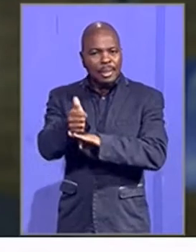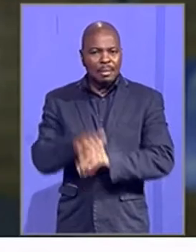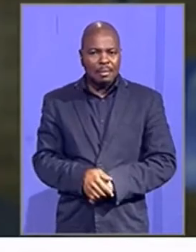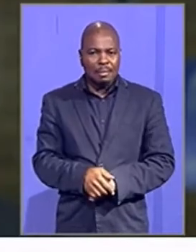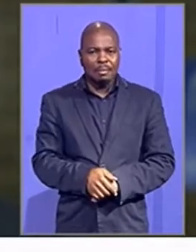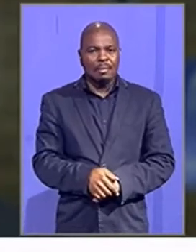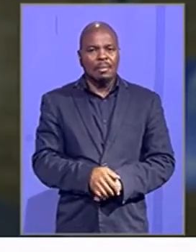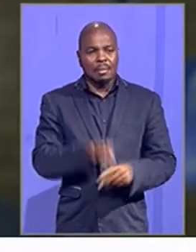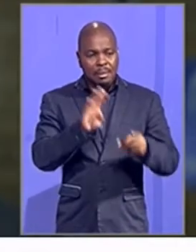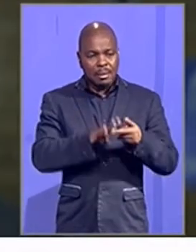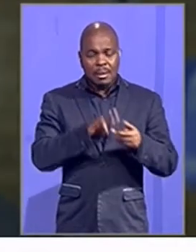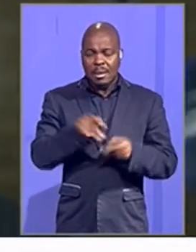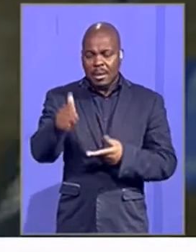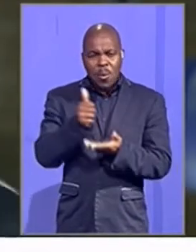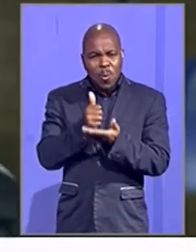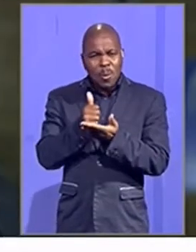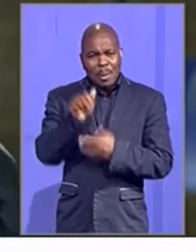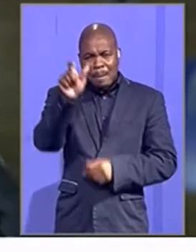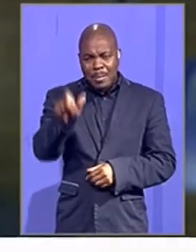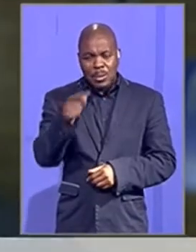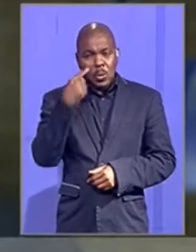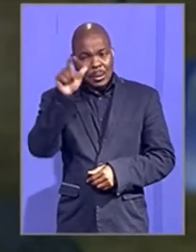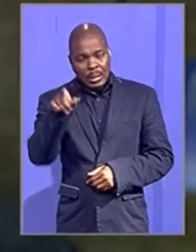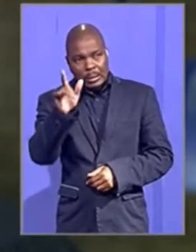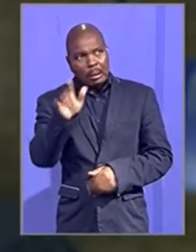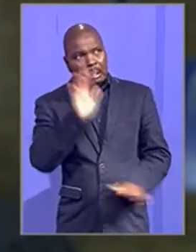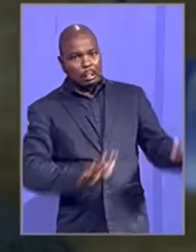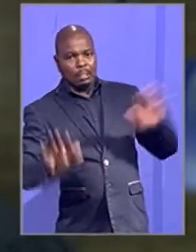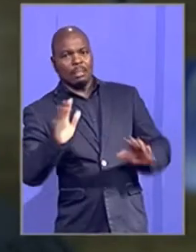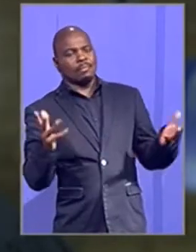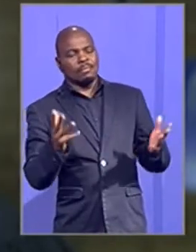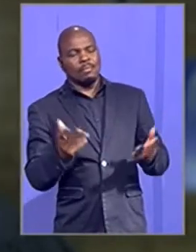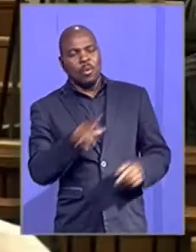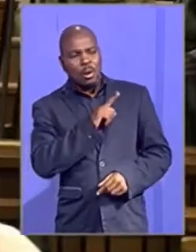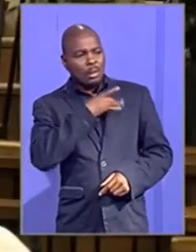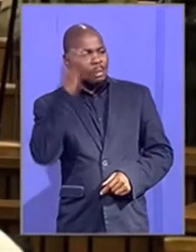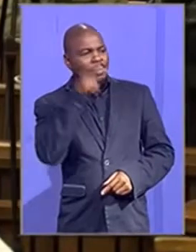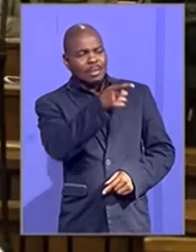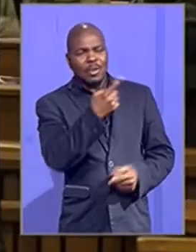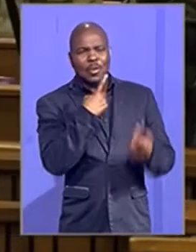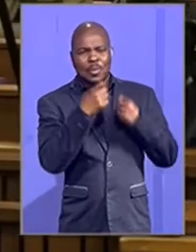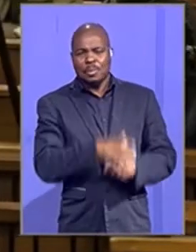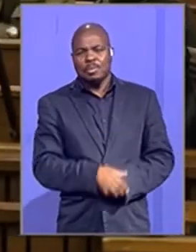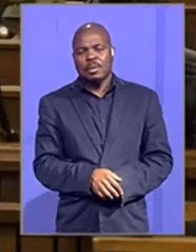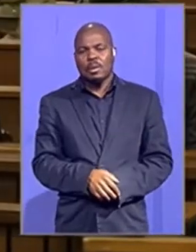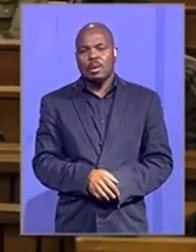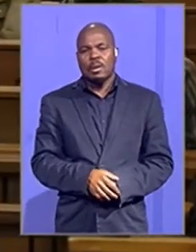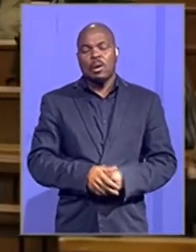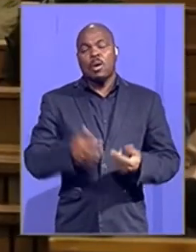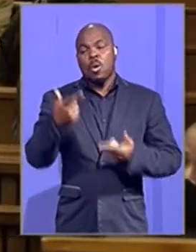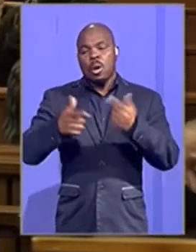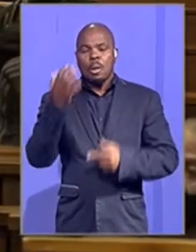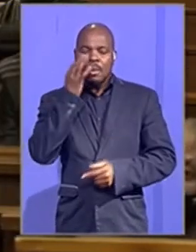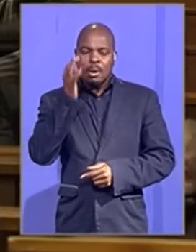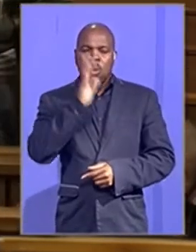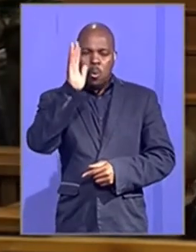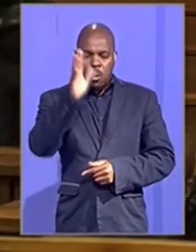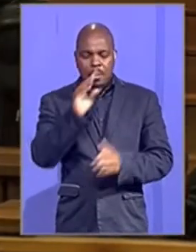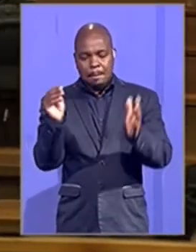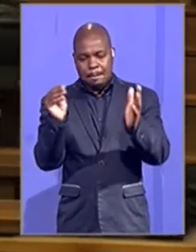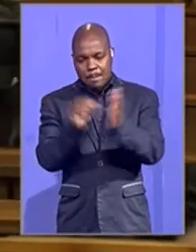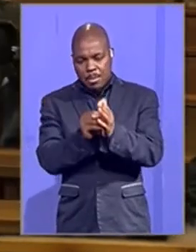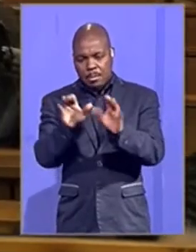put witnesses in a bad position. They might even not to come and testify. Baemedi ba re batla tlhatlhela dingongorego kgatlhanong le setheo